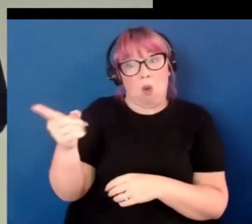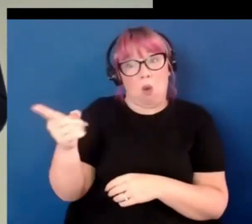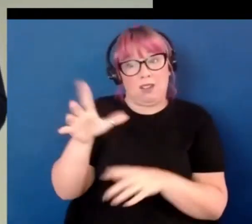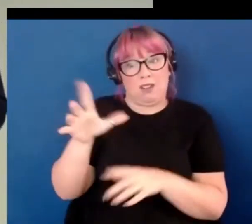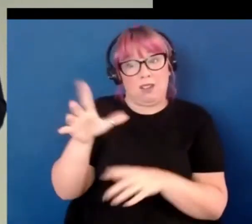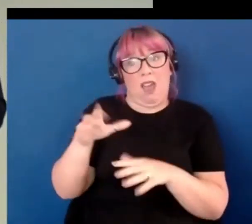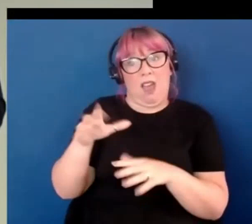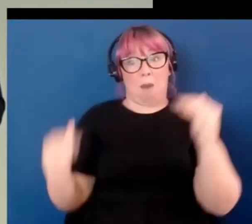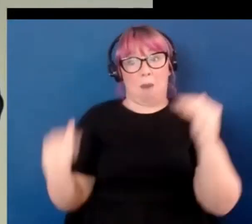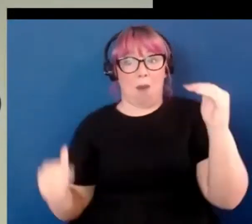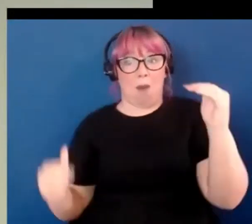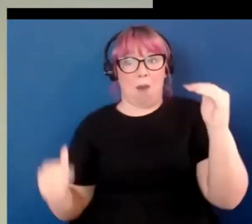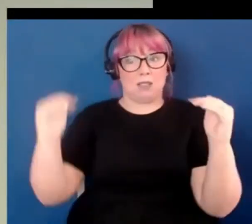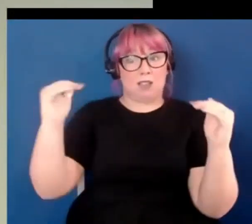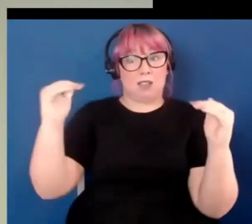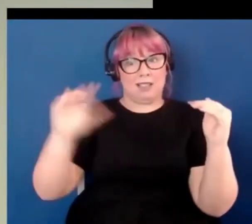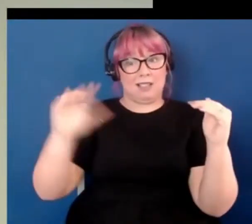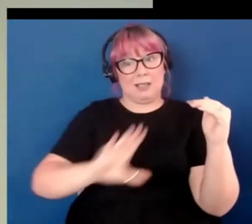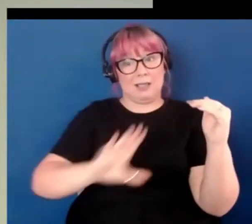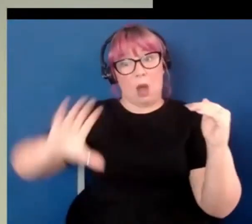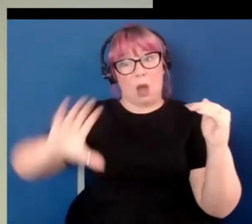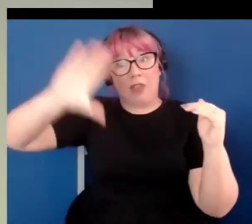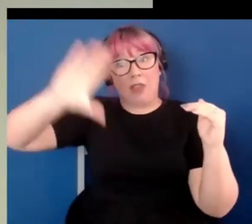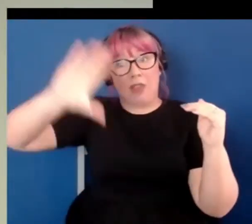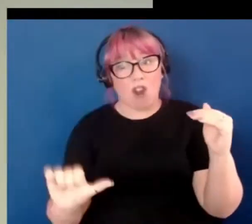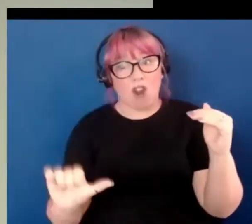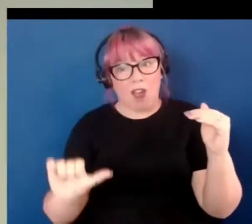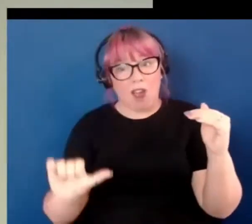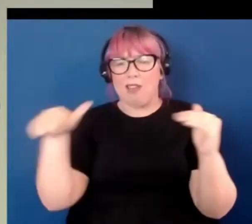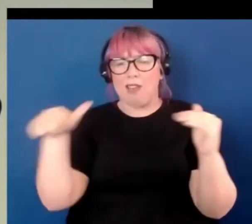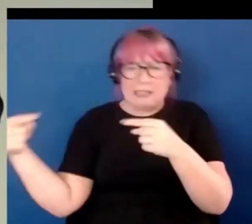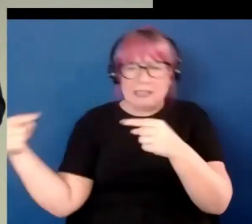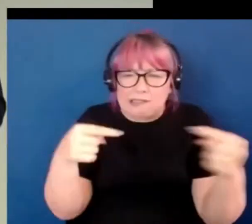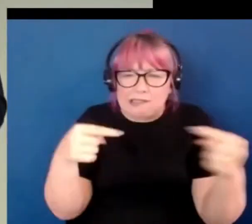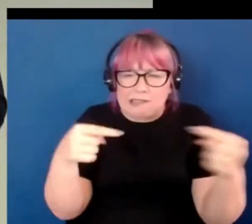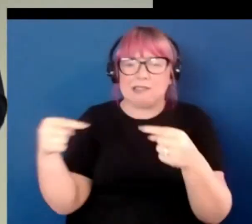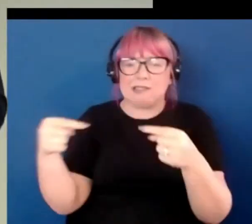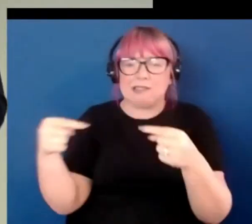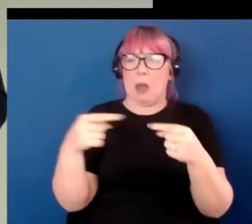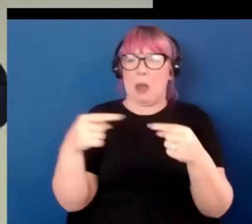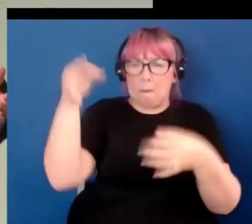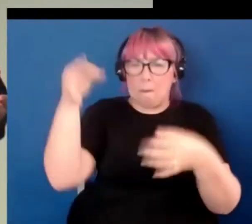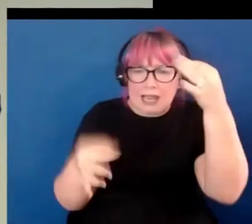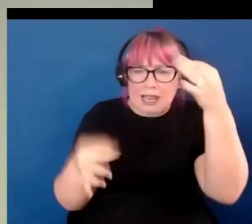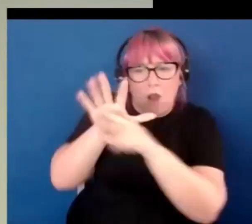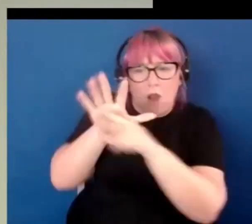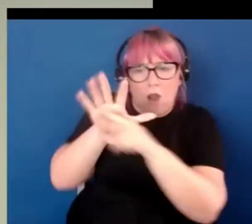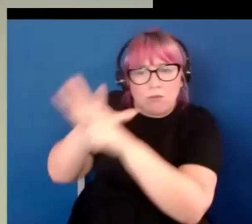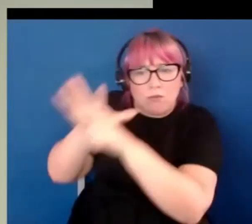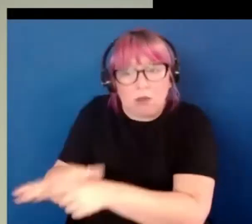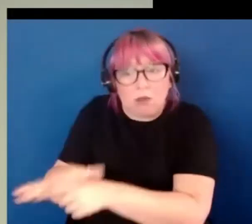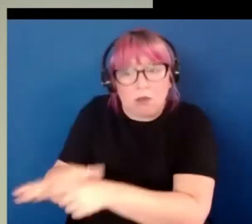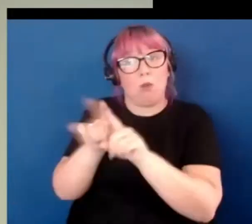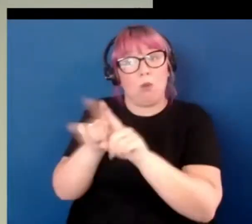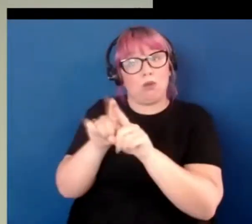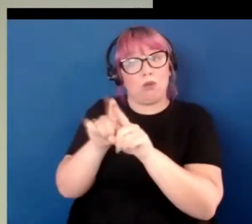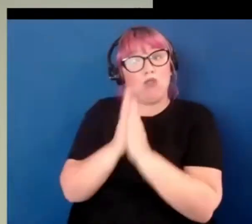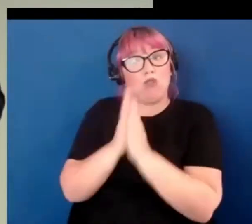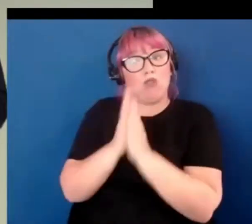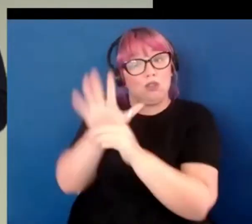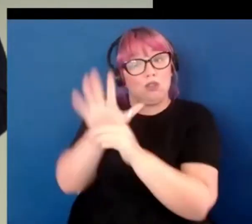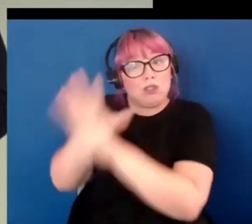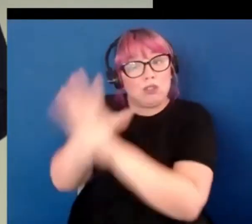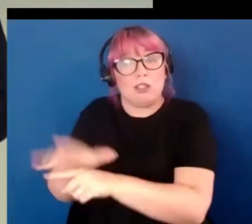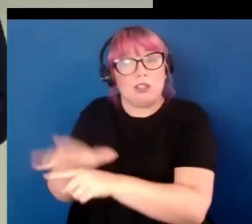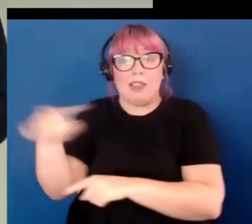political crisis and they battled against religious and political oppression. A crisis, they said, is a